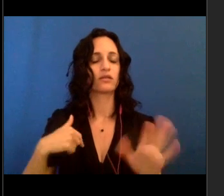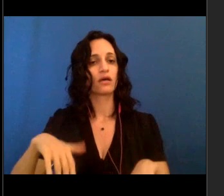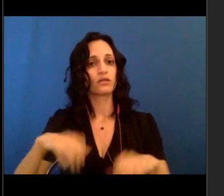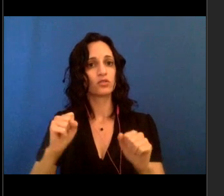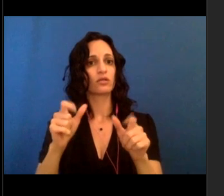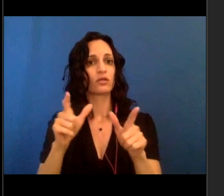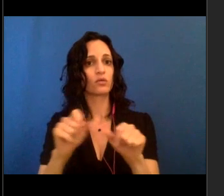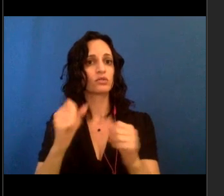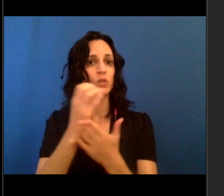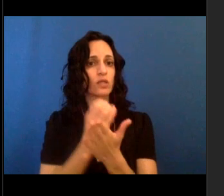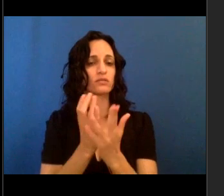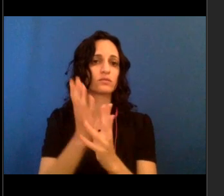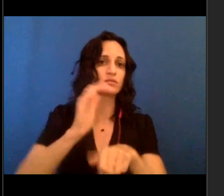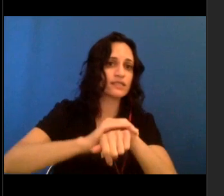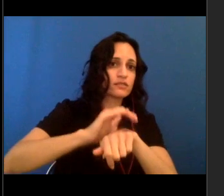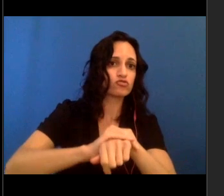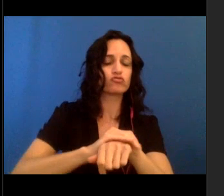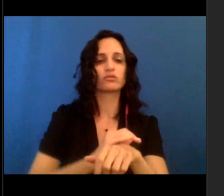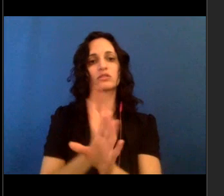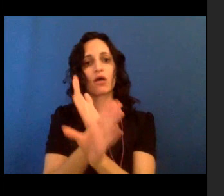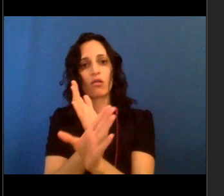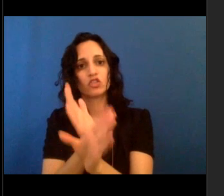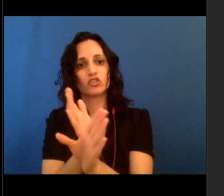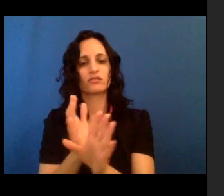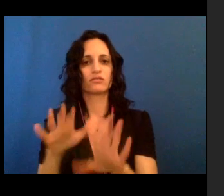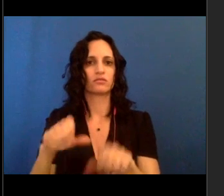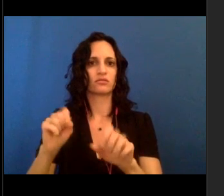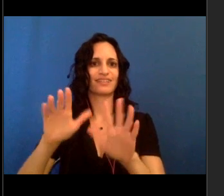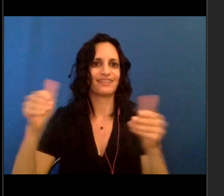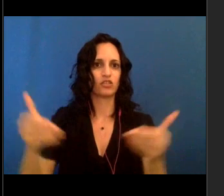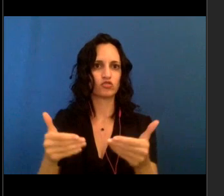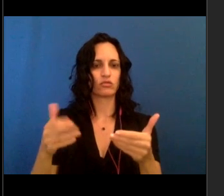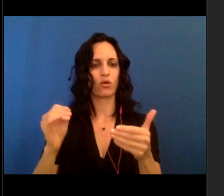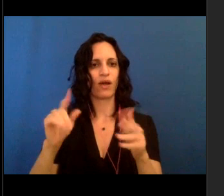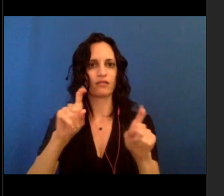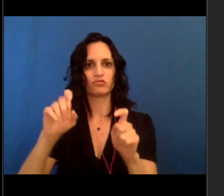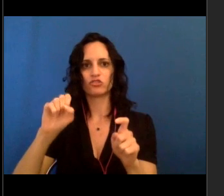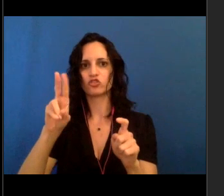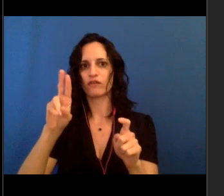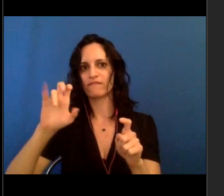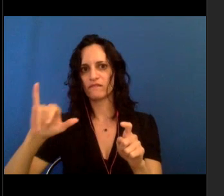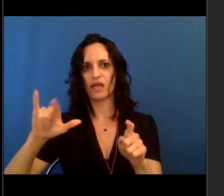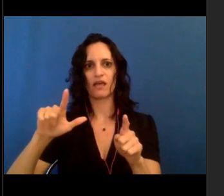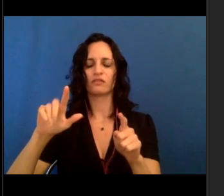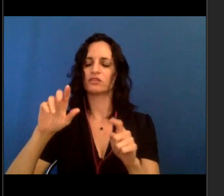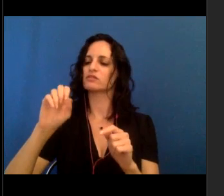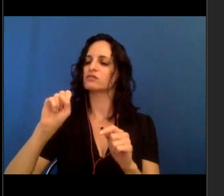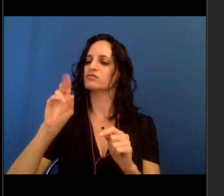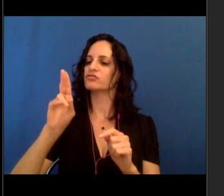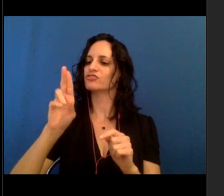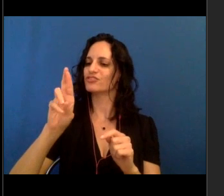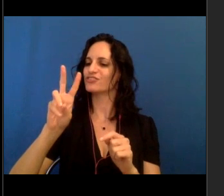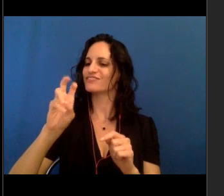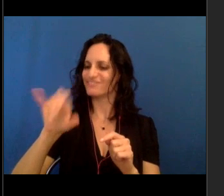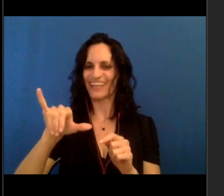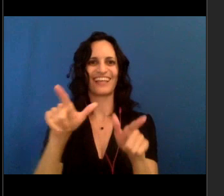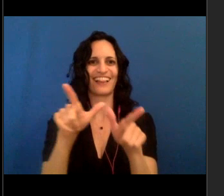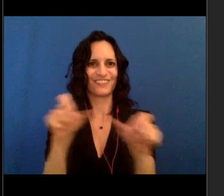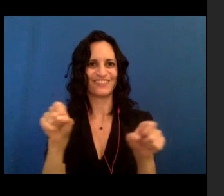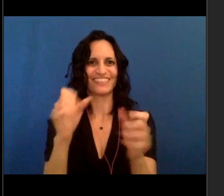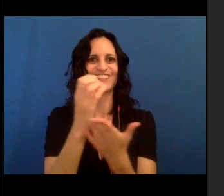through psychology, and I took intro and survey linguistics courses, so I got kind of most of the